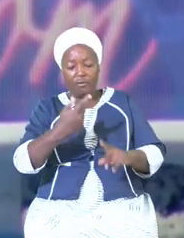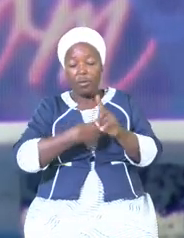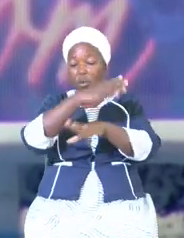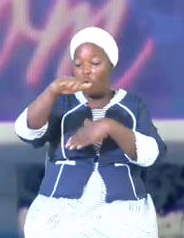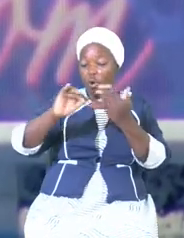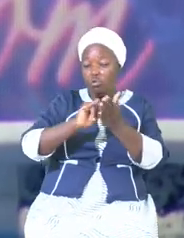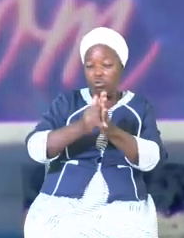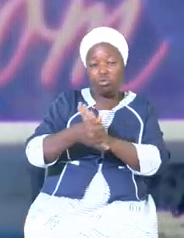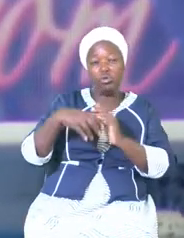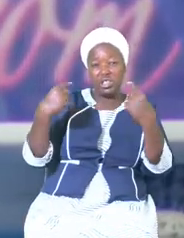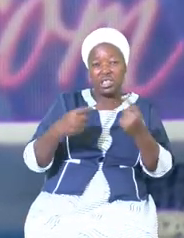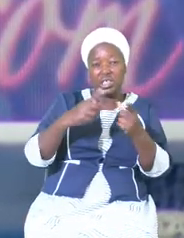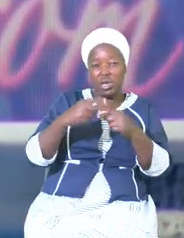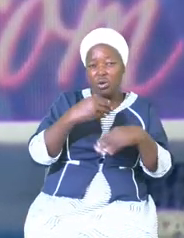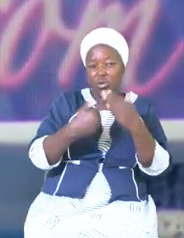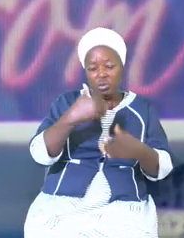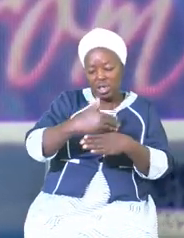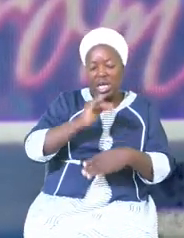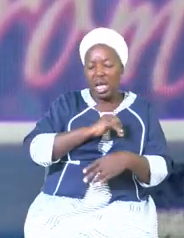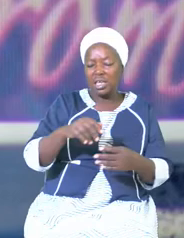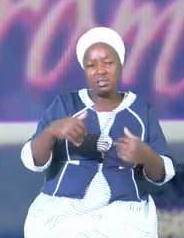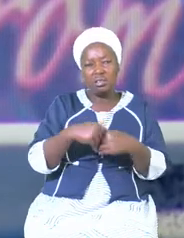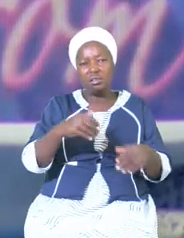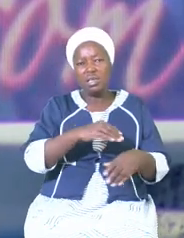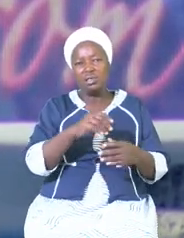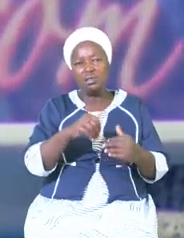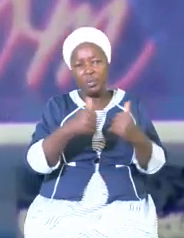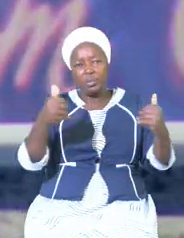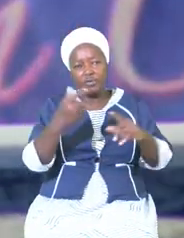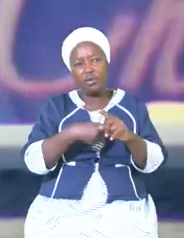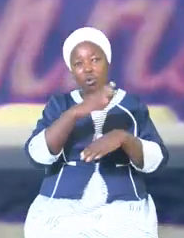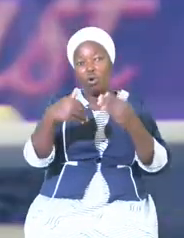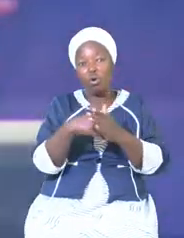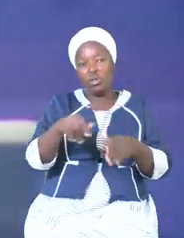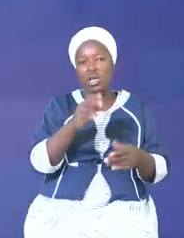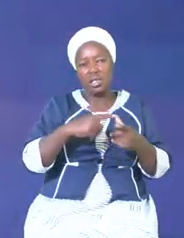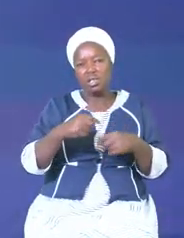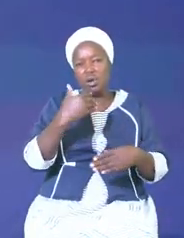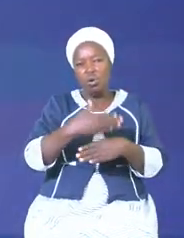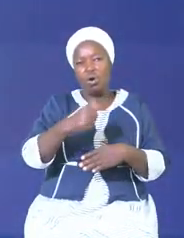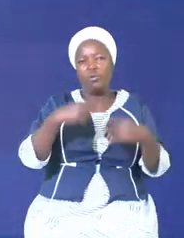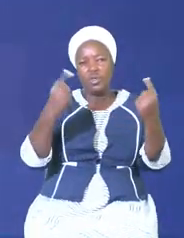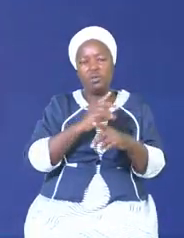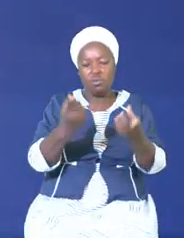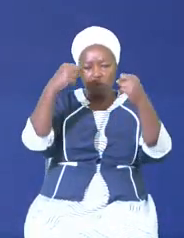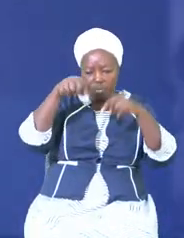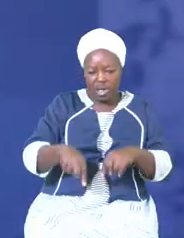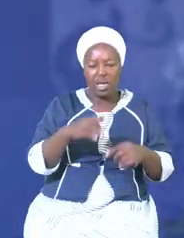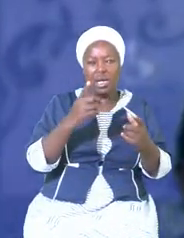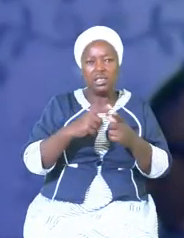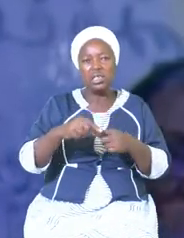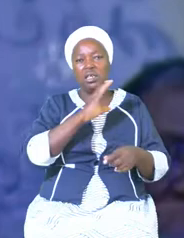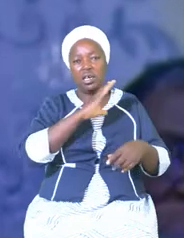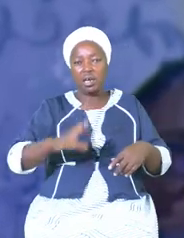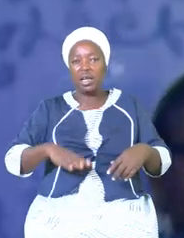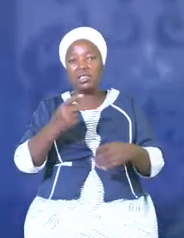transgression, I disown them, and the wall of iniquity will come down. And then Christ the Savior, Christ